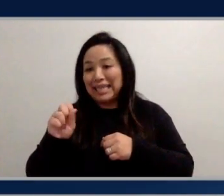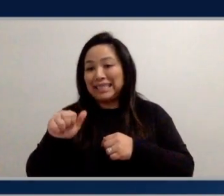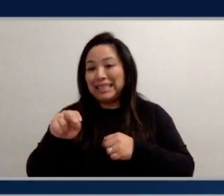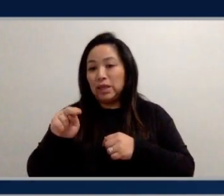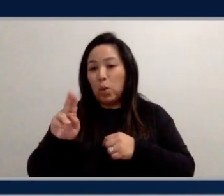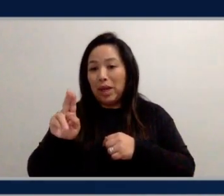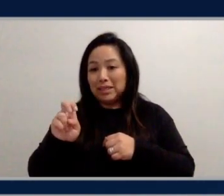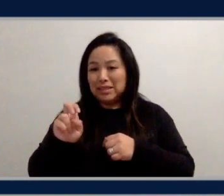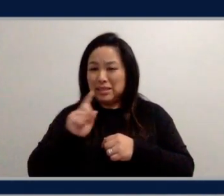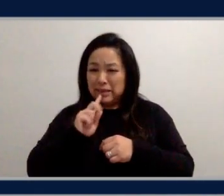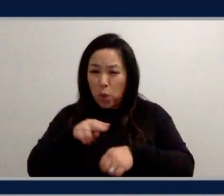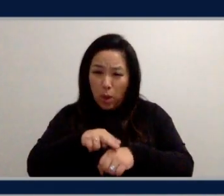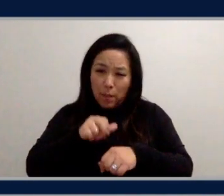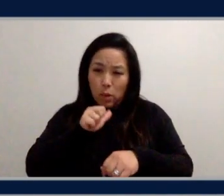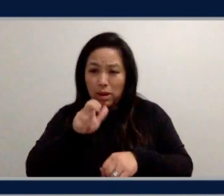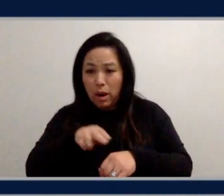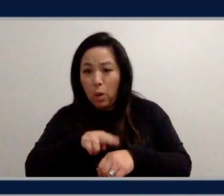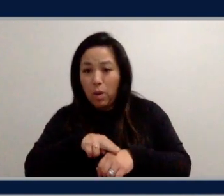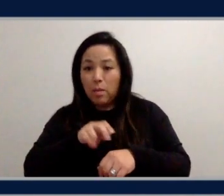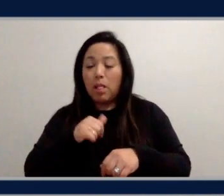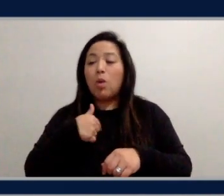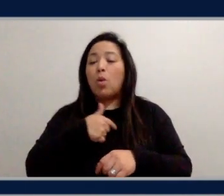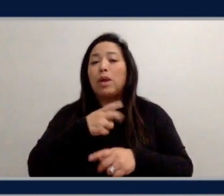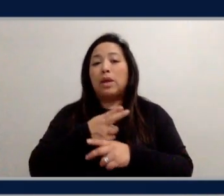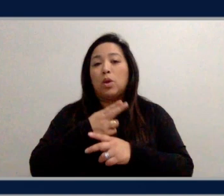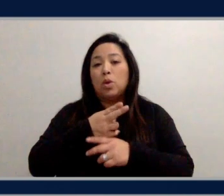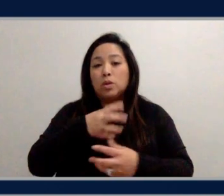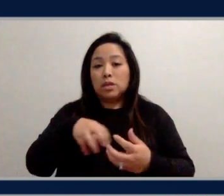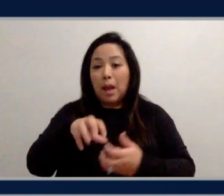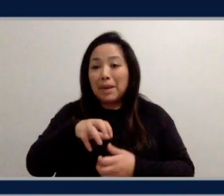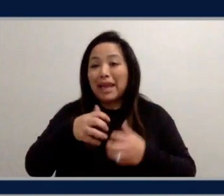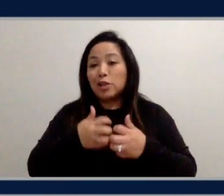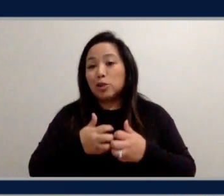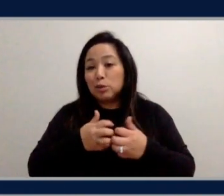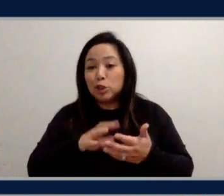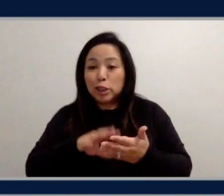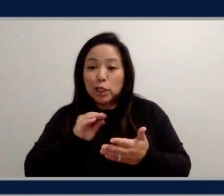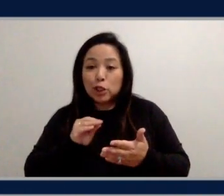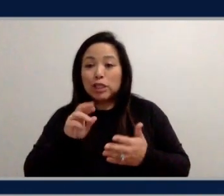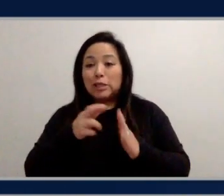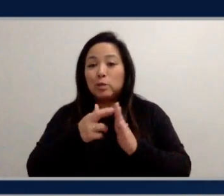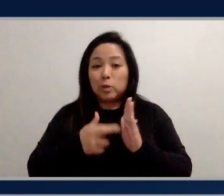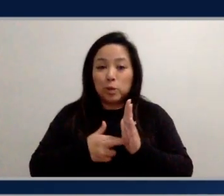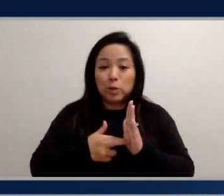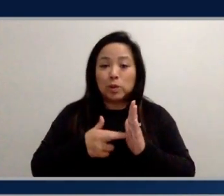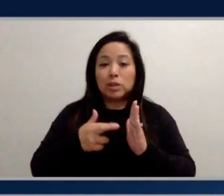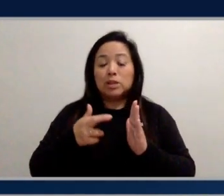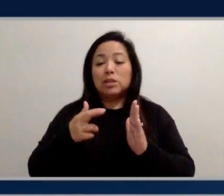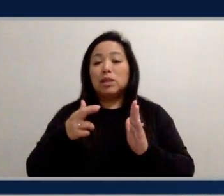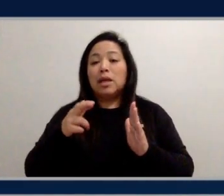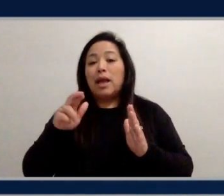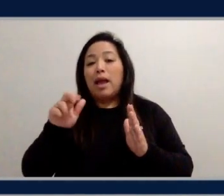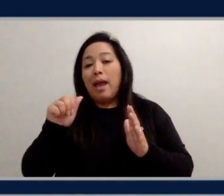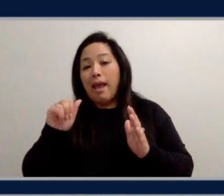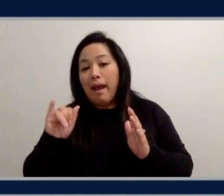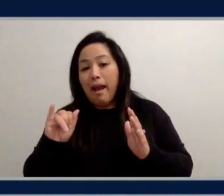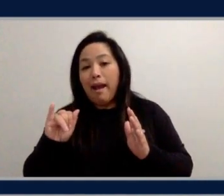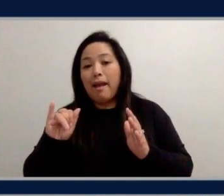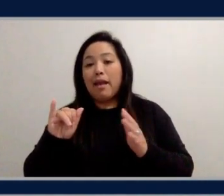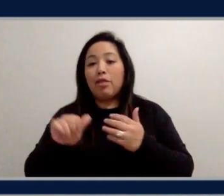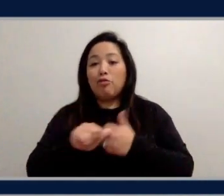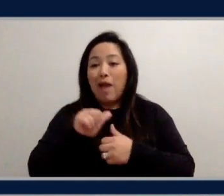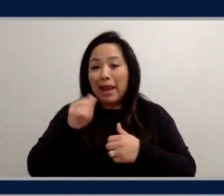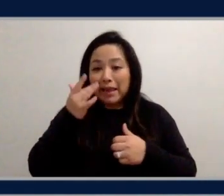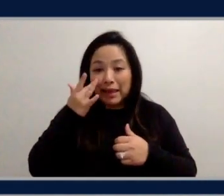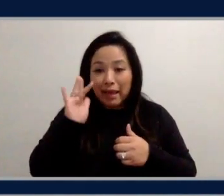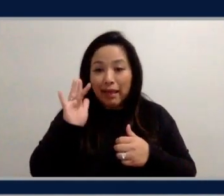abnormal? exactly. So we use a combination of machine learning, rules, threat intelligence, artificial intelligence, all to help